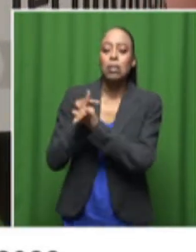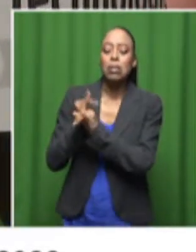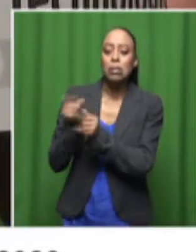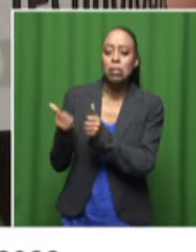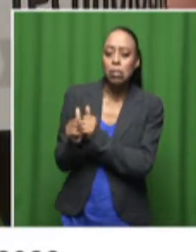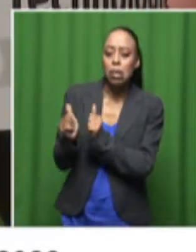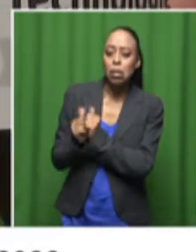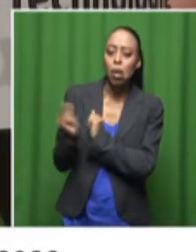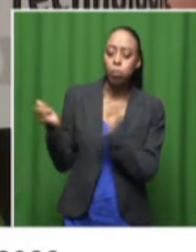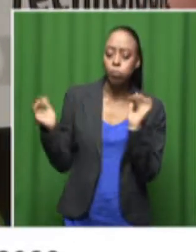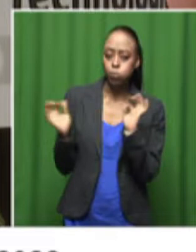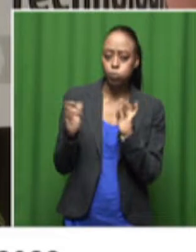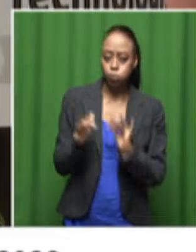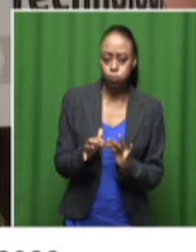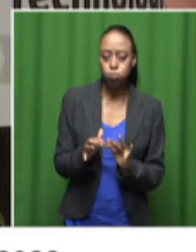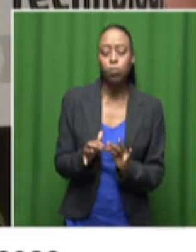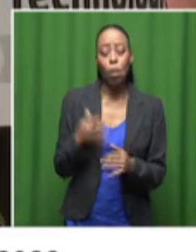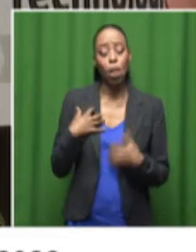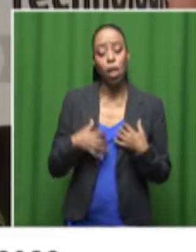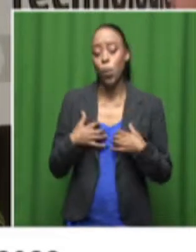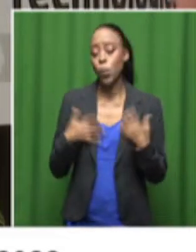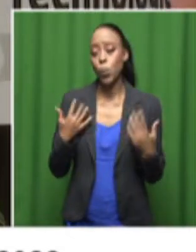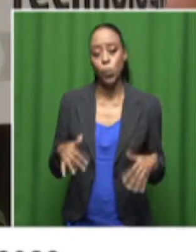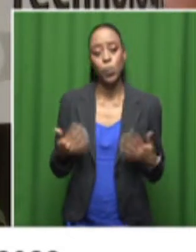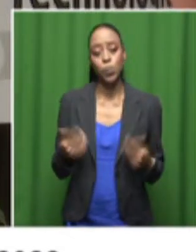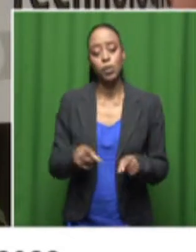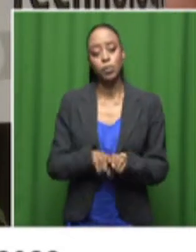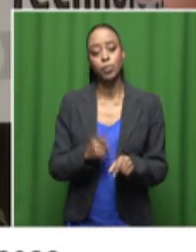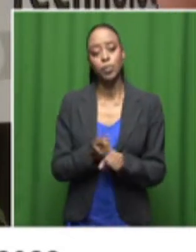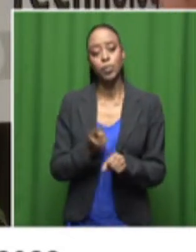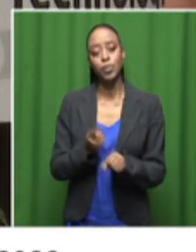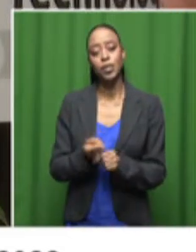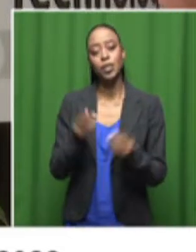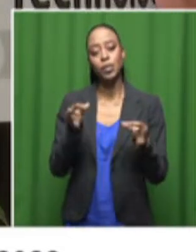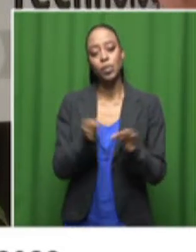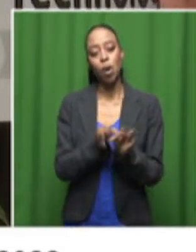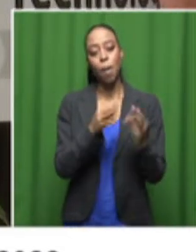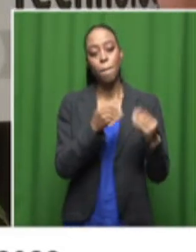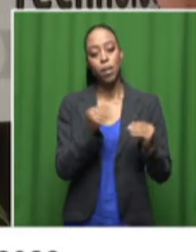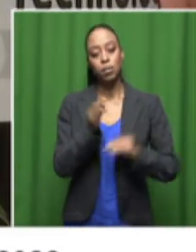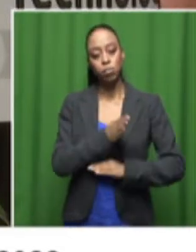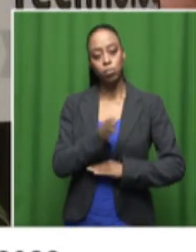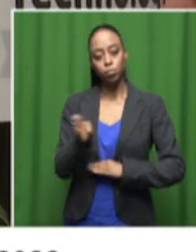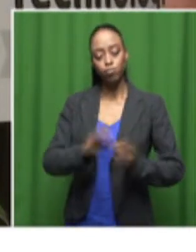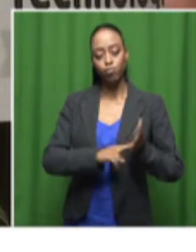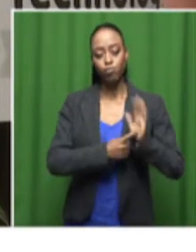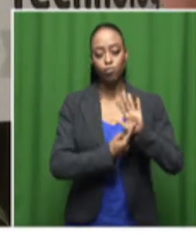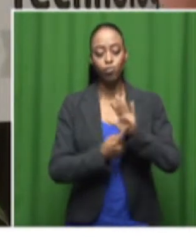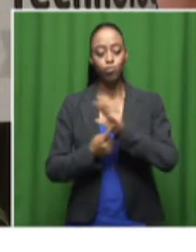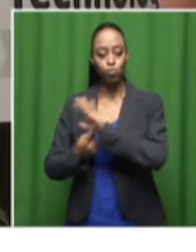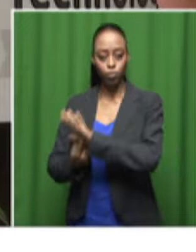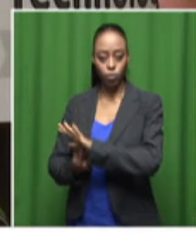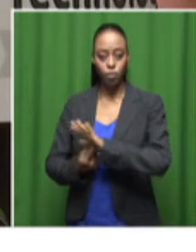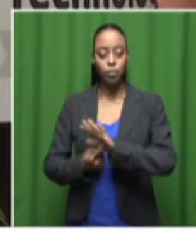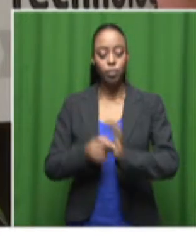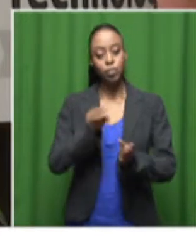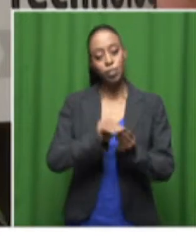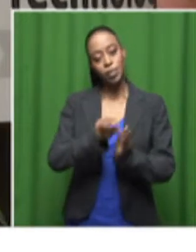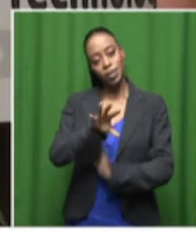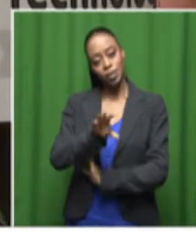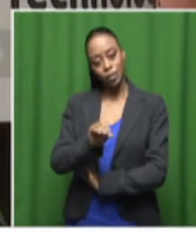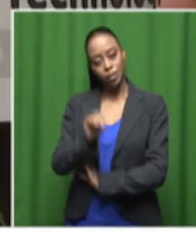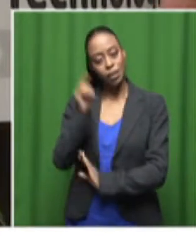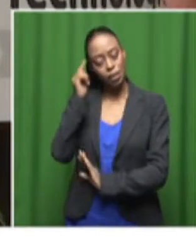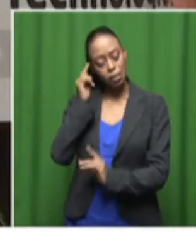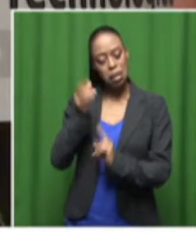partners. And very exciting, personal to my heart, we also have SMMEs who are exhibiting here, about 50 of them. And I think that's a